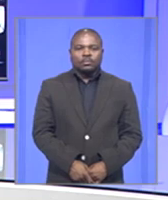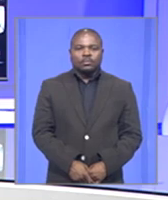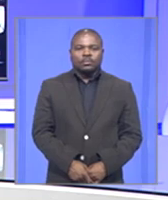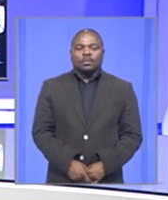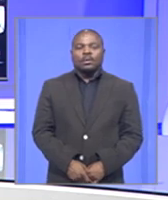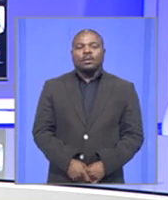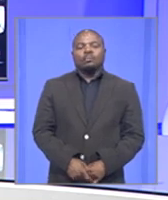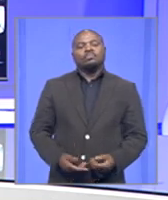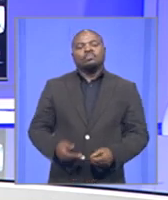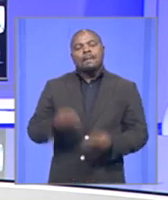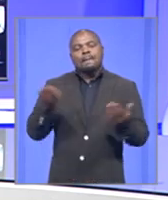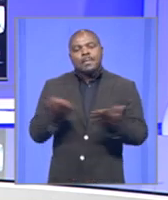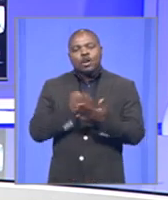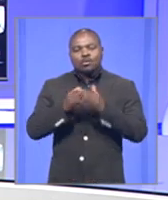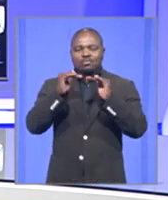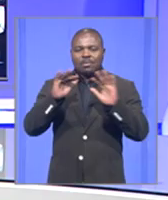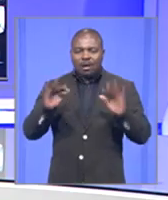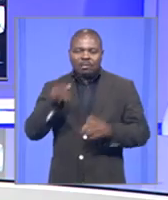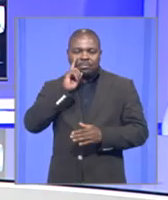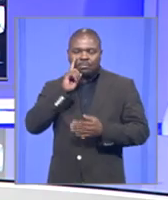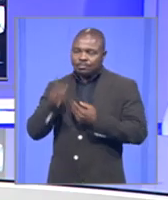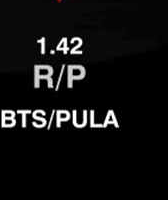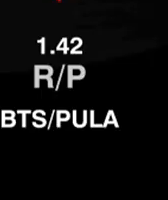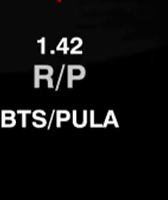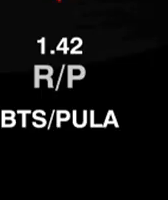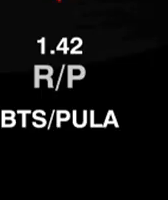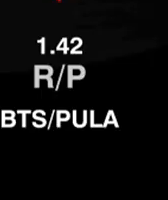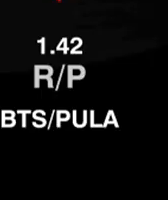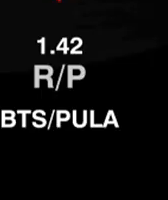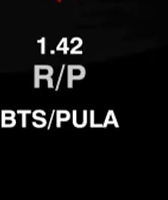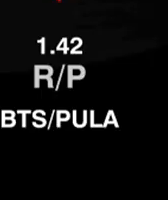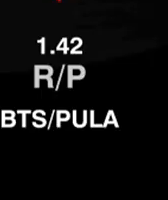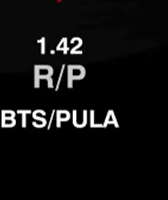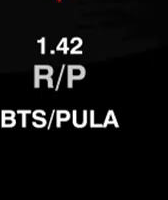Tla jaanong re lebe mmogo tsa mebaraka madi le dithoto.